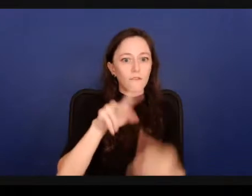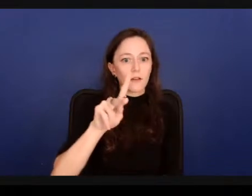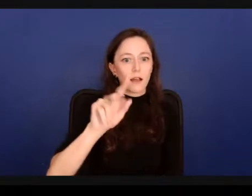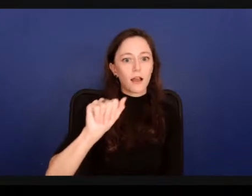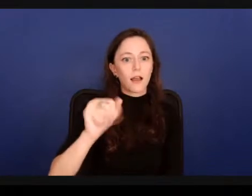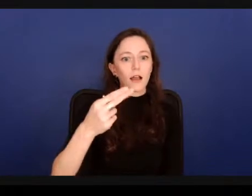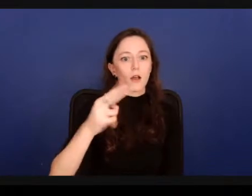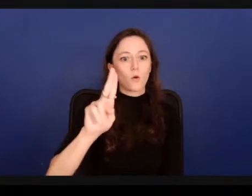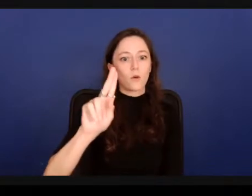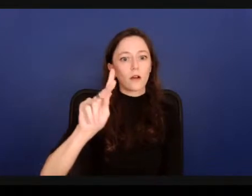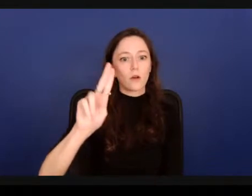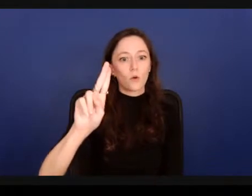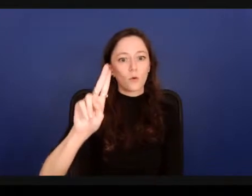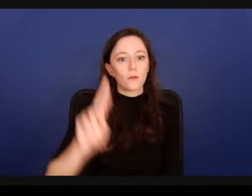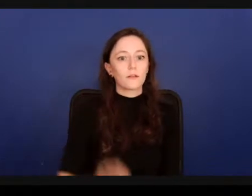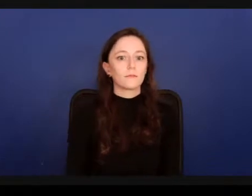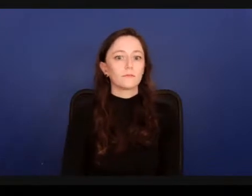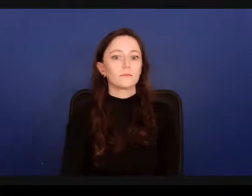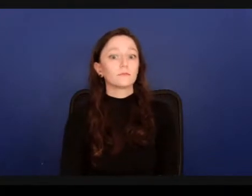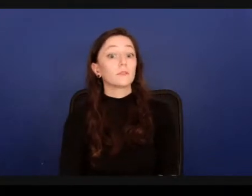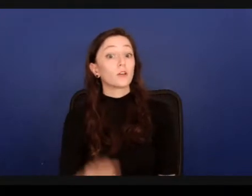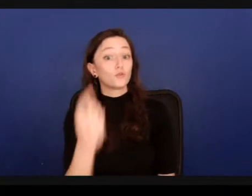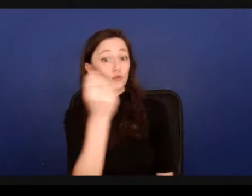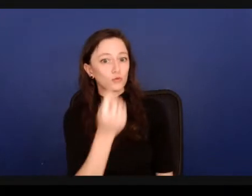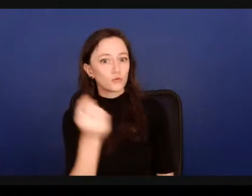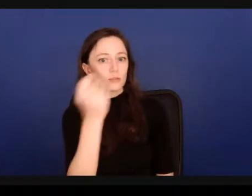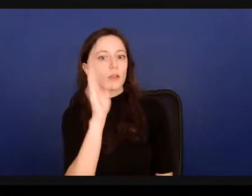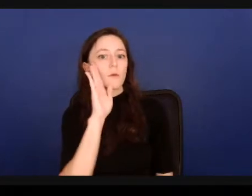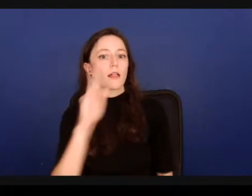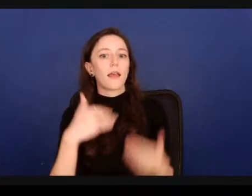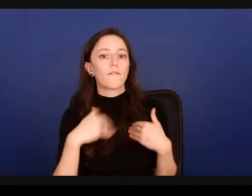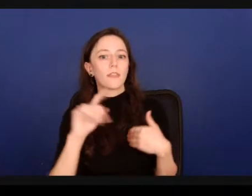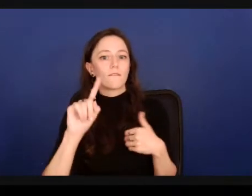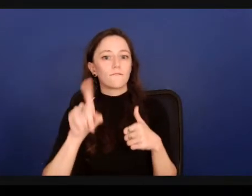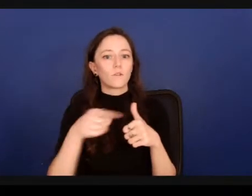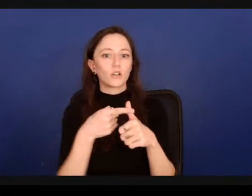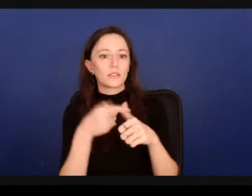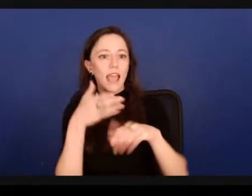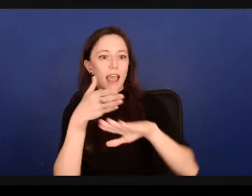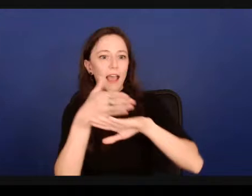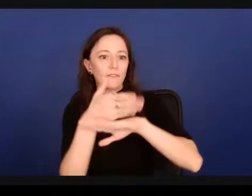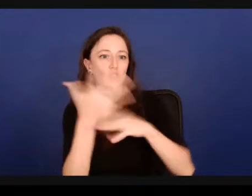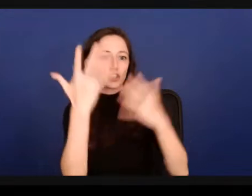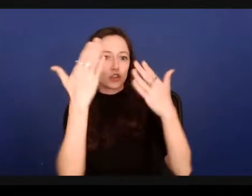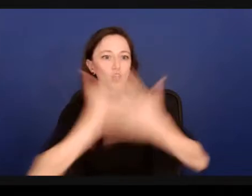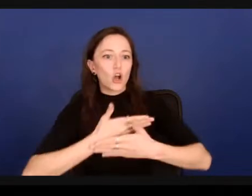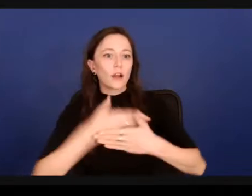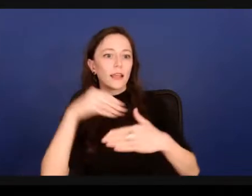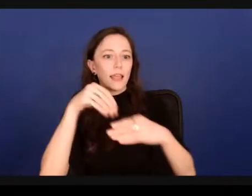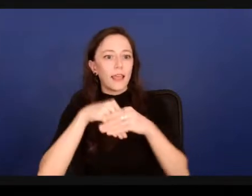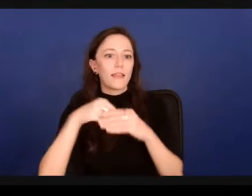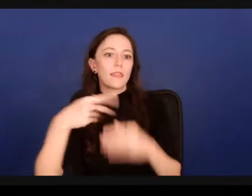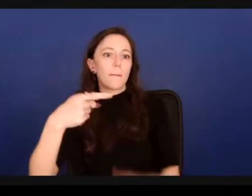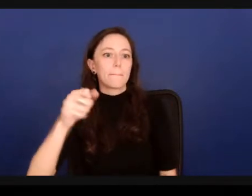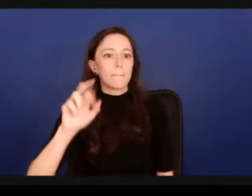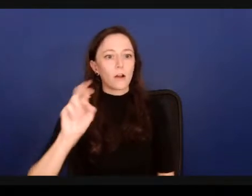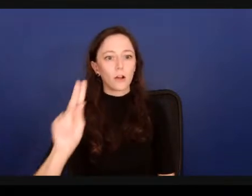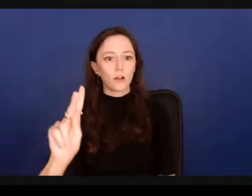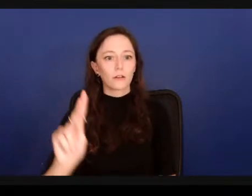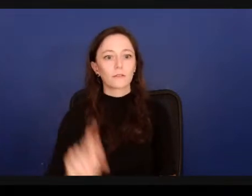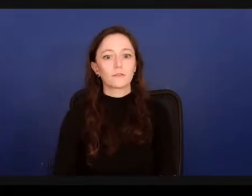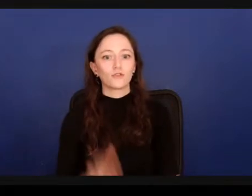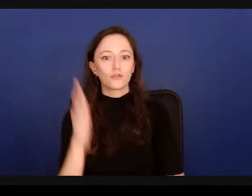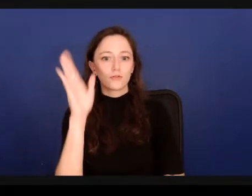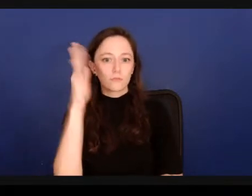of Kahuku. On Tuesday will be the first After Dark in the park, first talk. Kilauea's Crater Filling Summit Eruptions. So